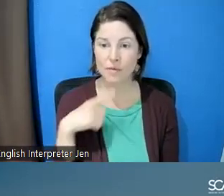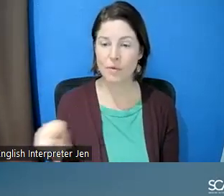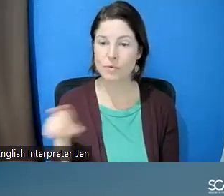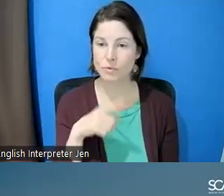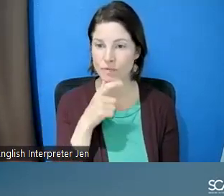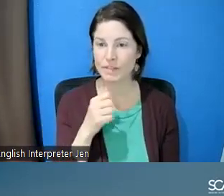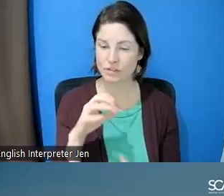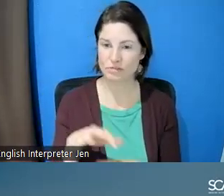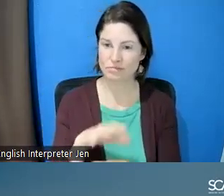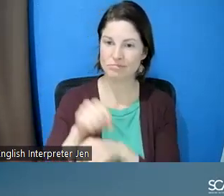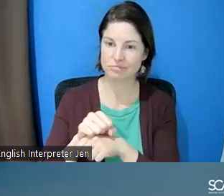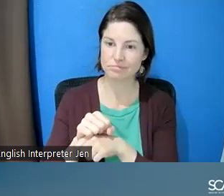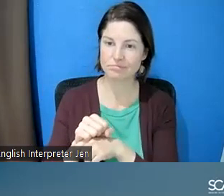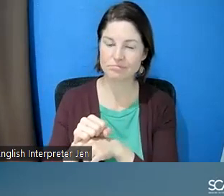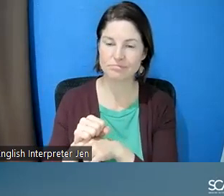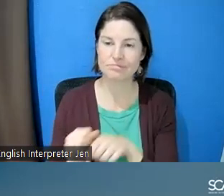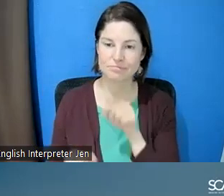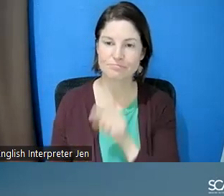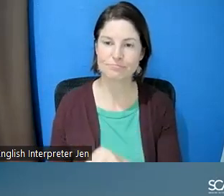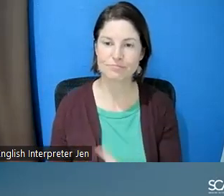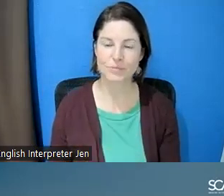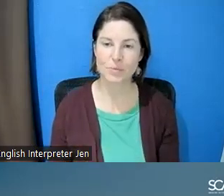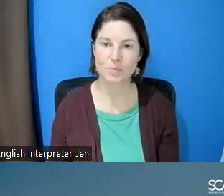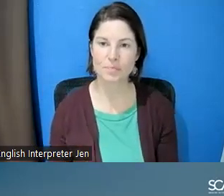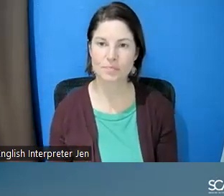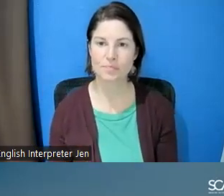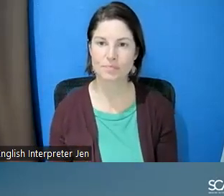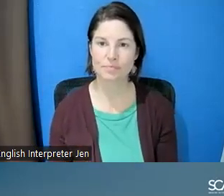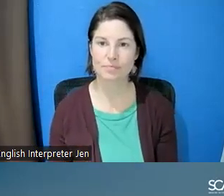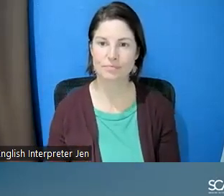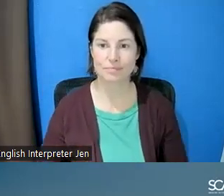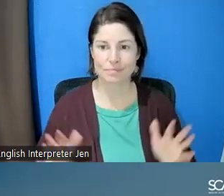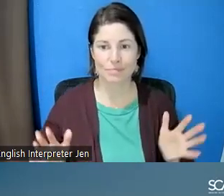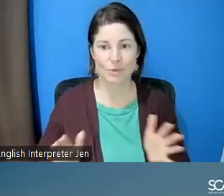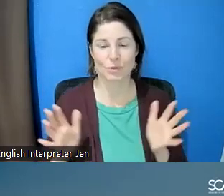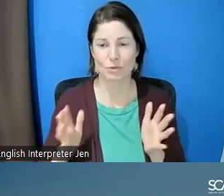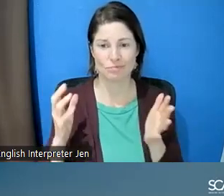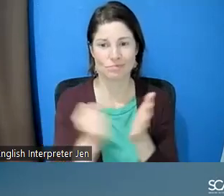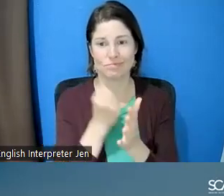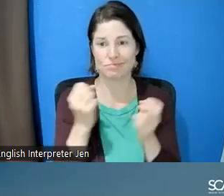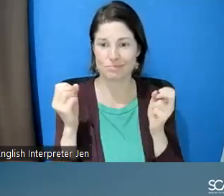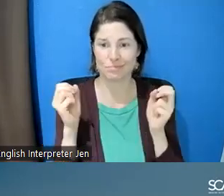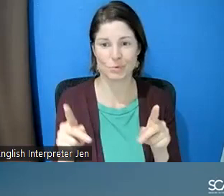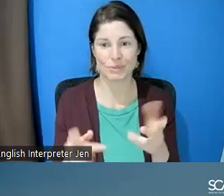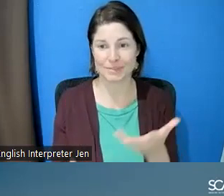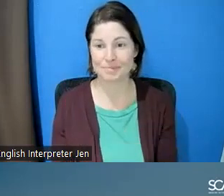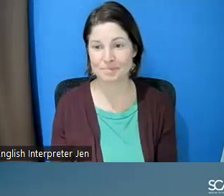again, highly encourage everyone to take advantage of that opportunity.